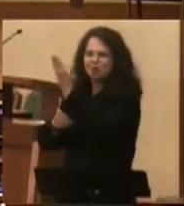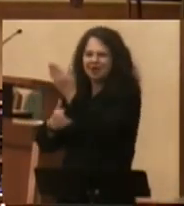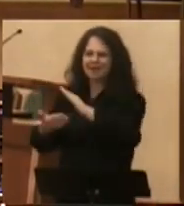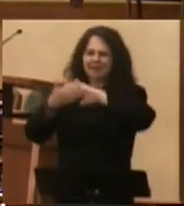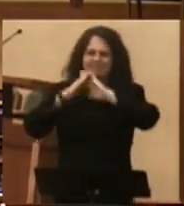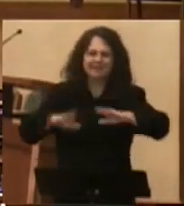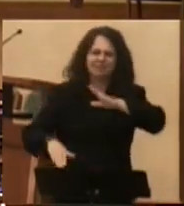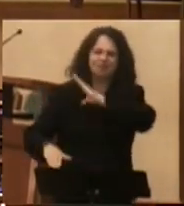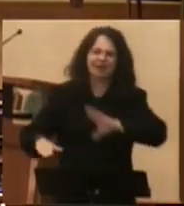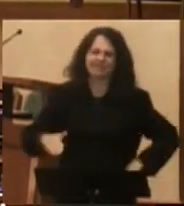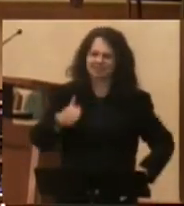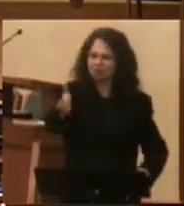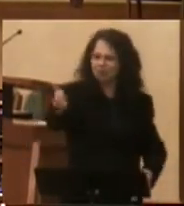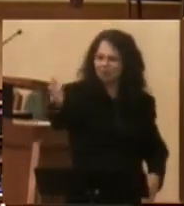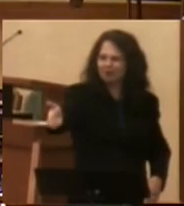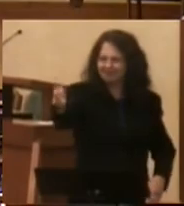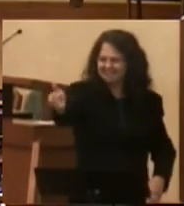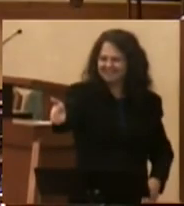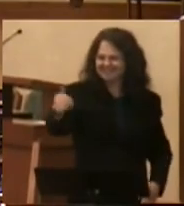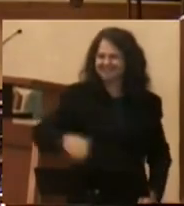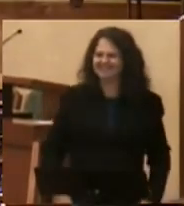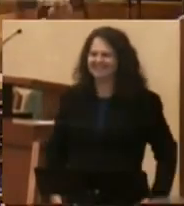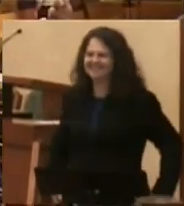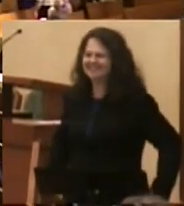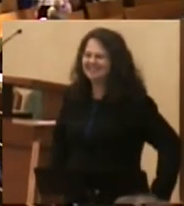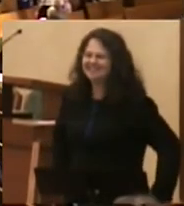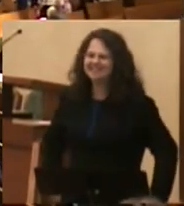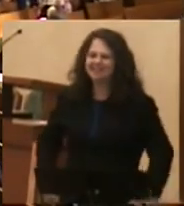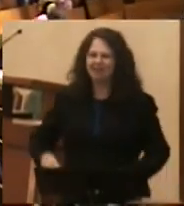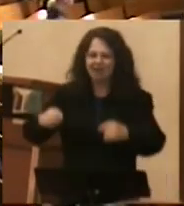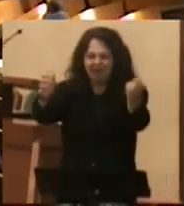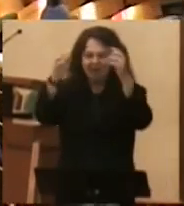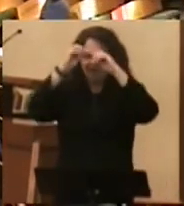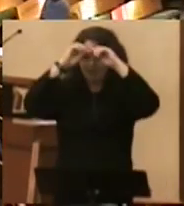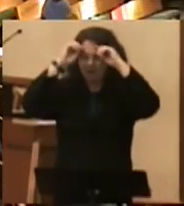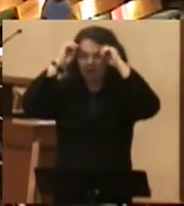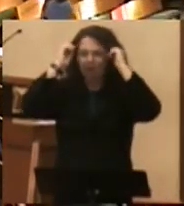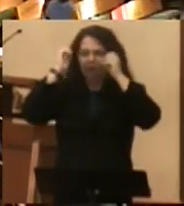of Christ. Good morning.